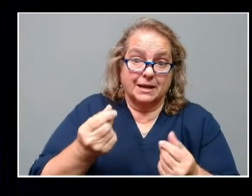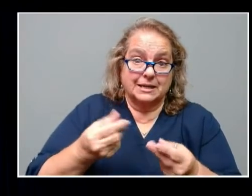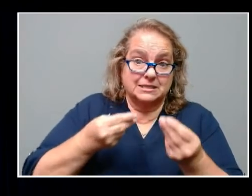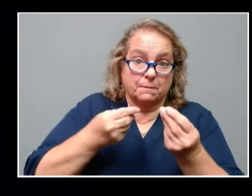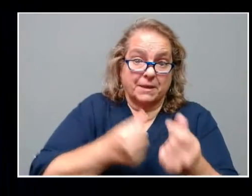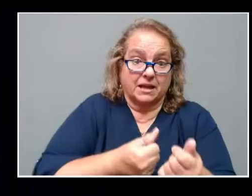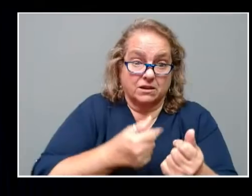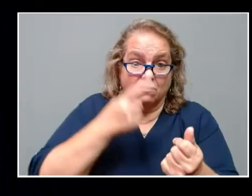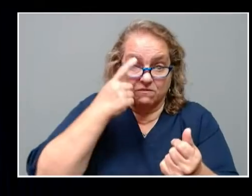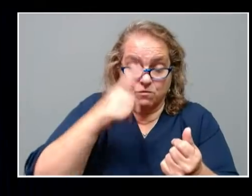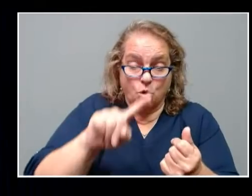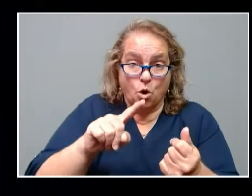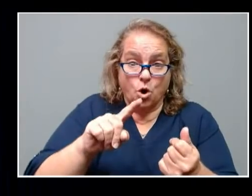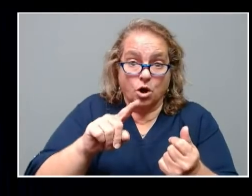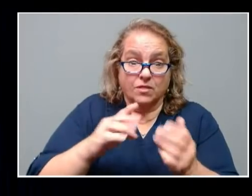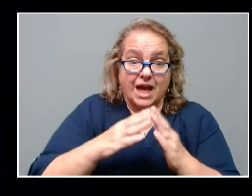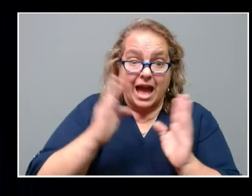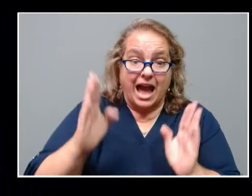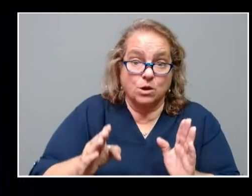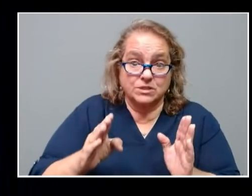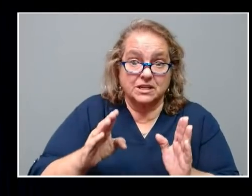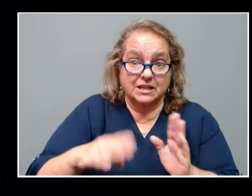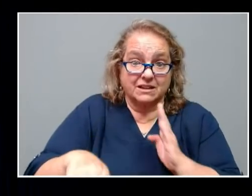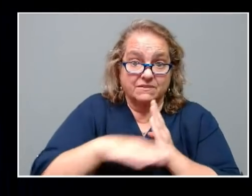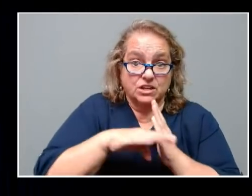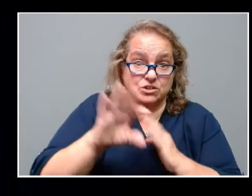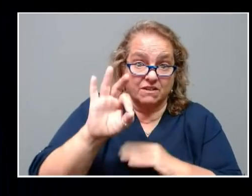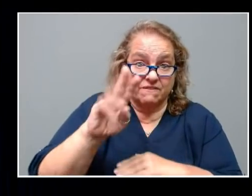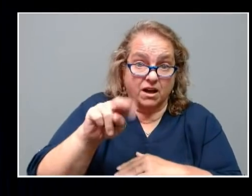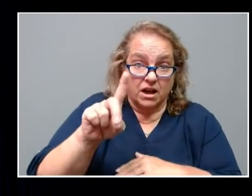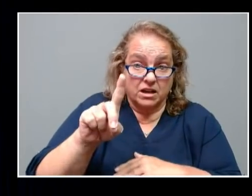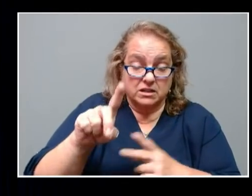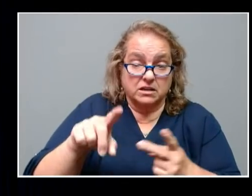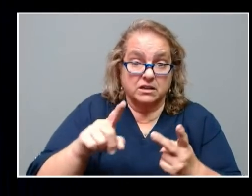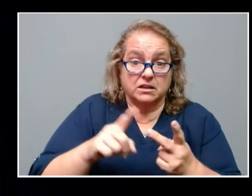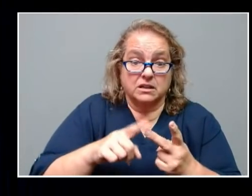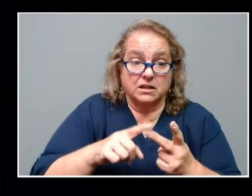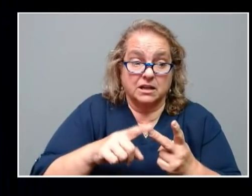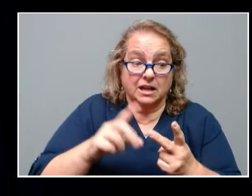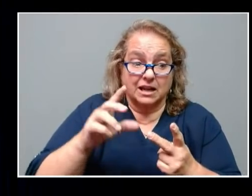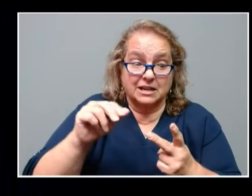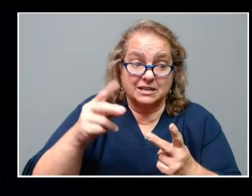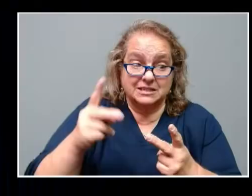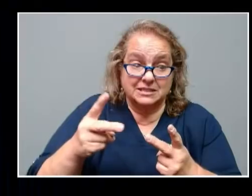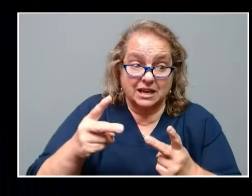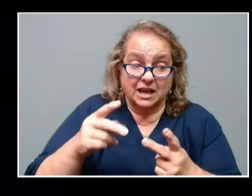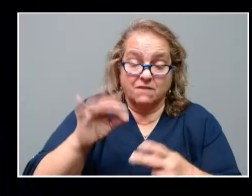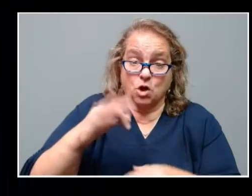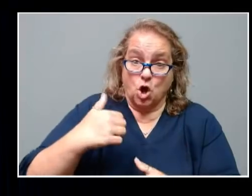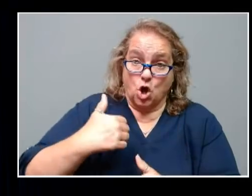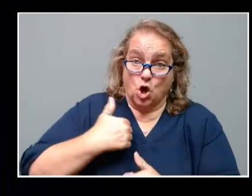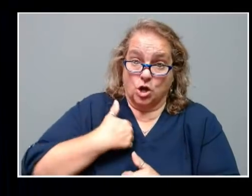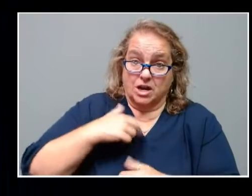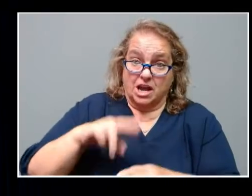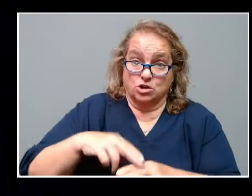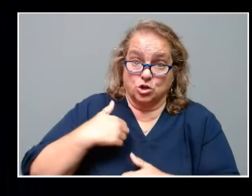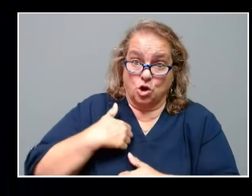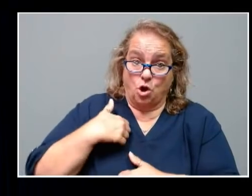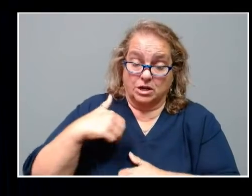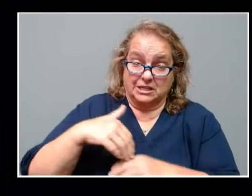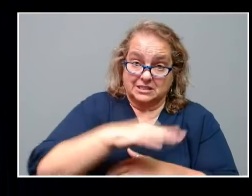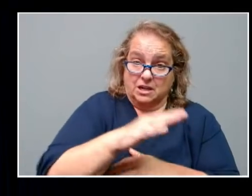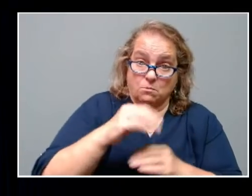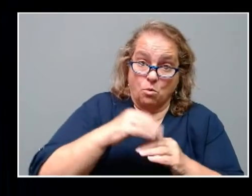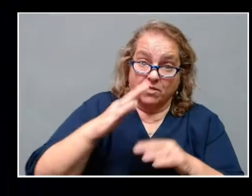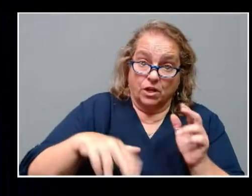eviction fund? And secondly, if the Kentucky National Guard is deployed for longer than 30 days, do you run